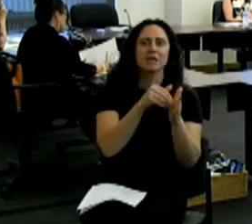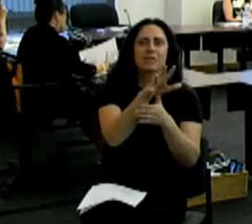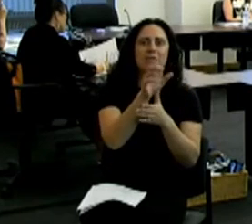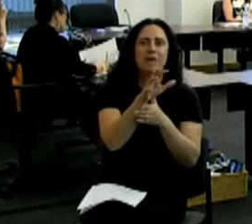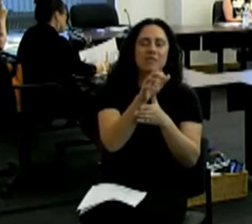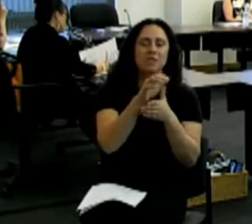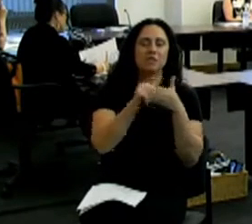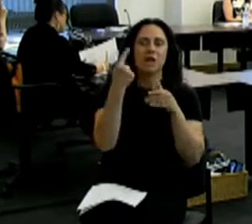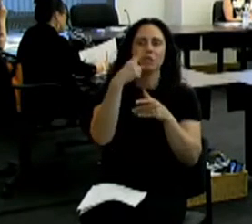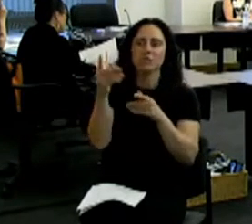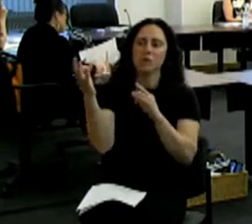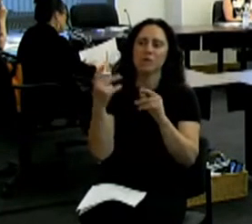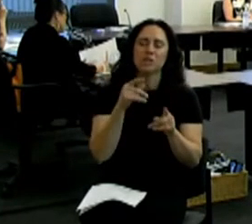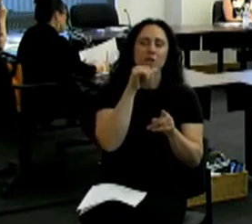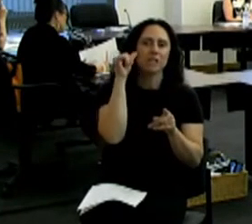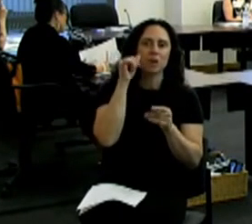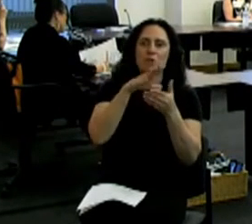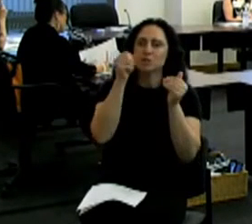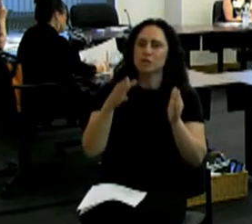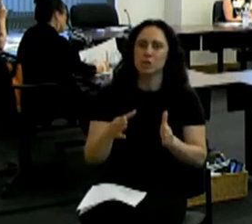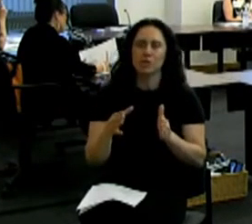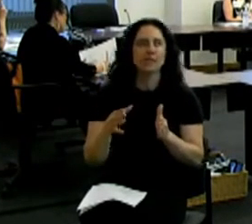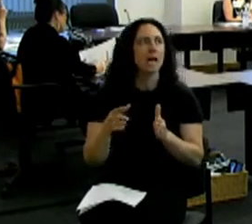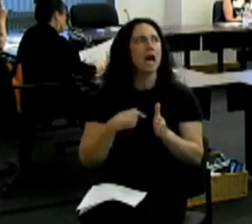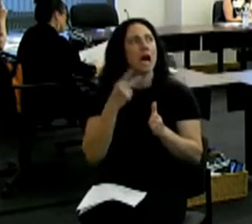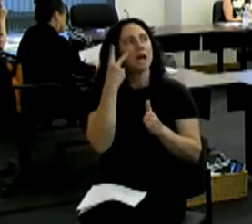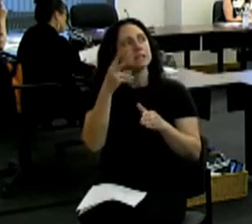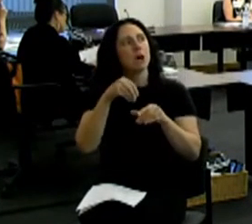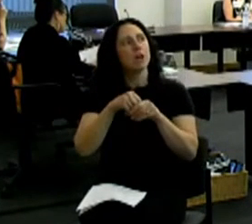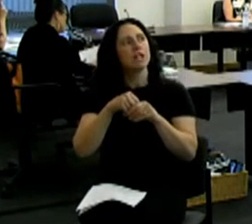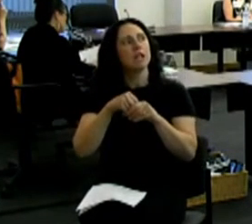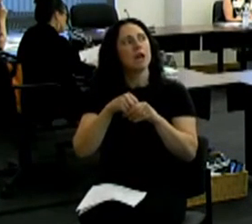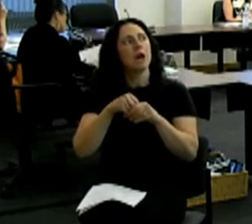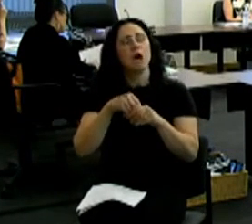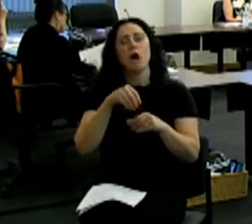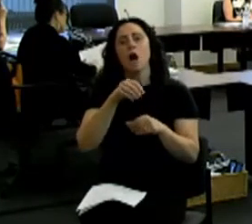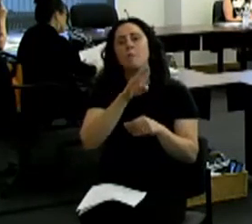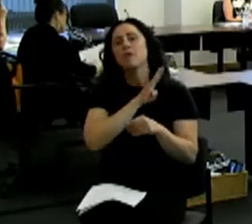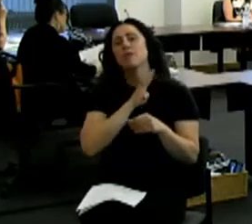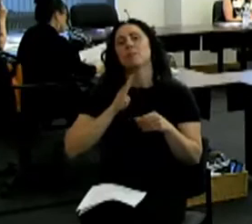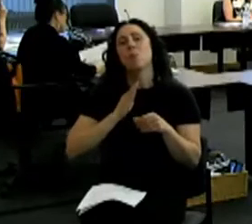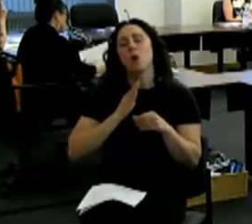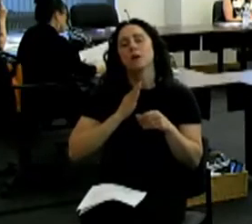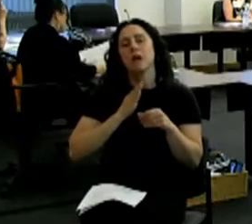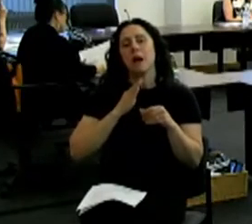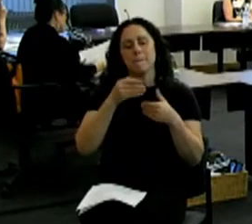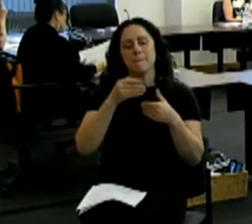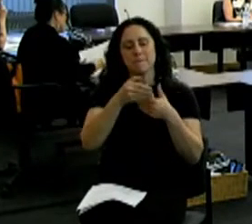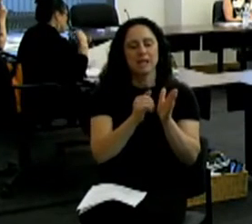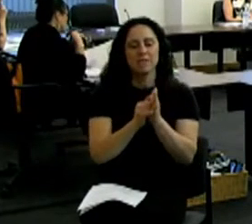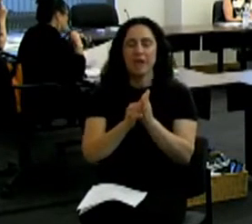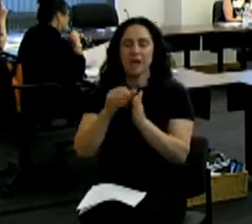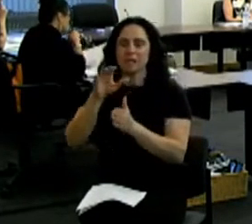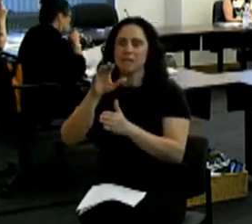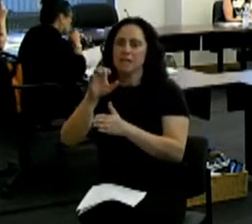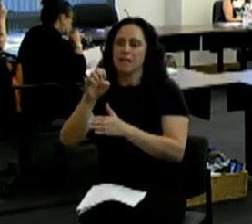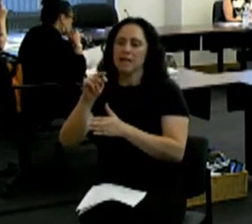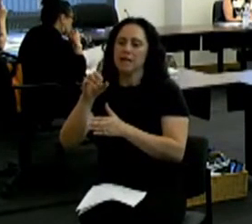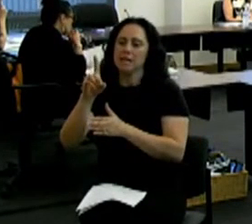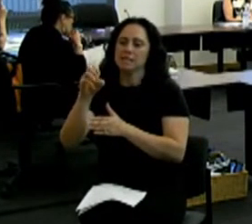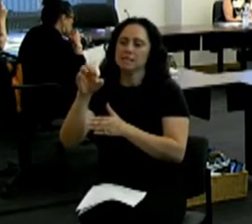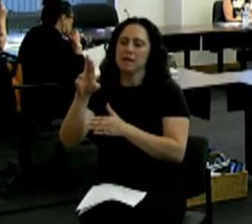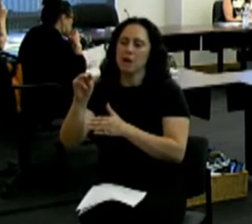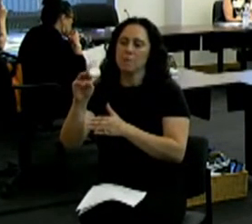adult student. I just saw in the board packet that one of our endowment donors wrote a thank you note, to